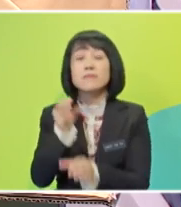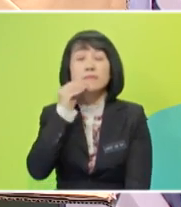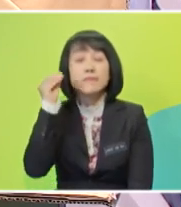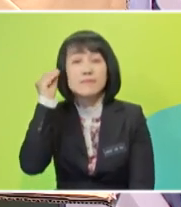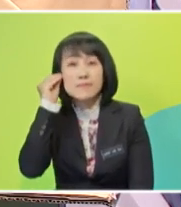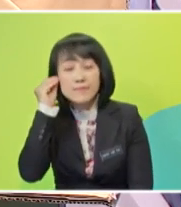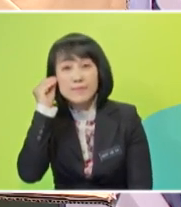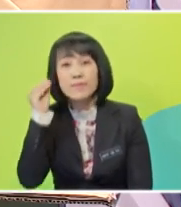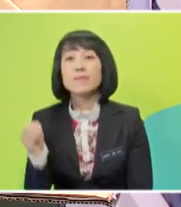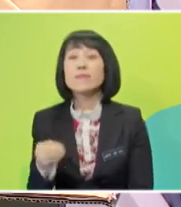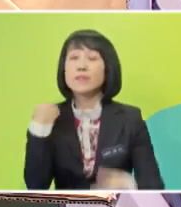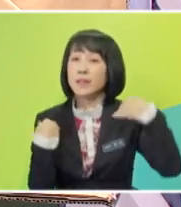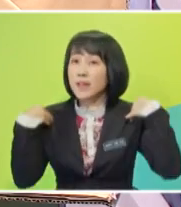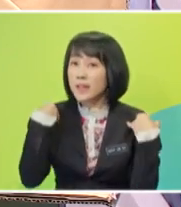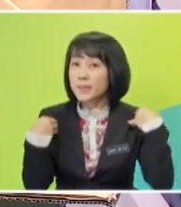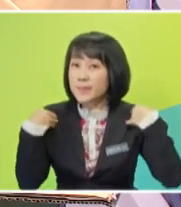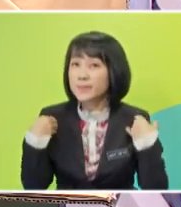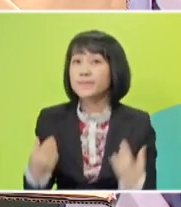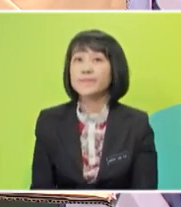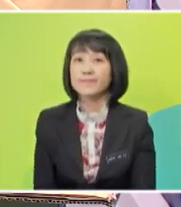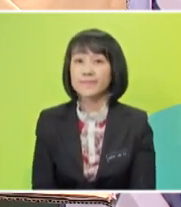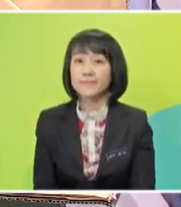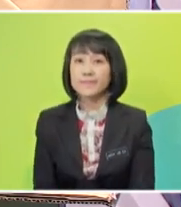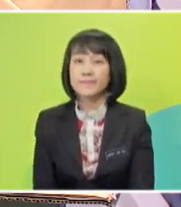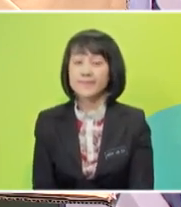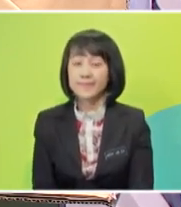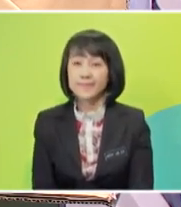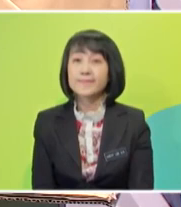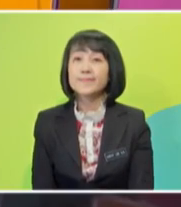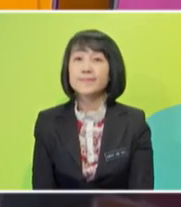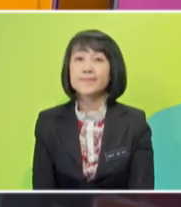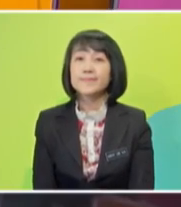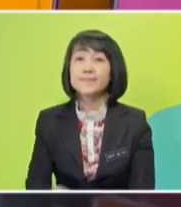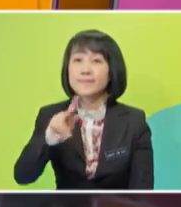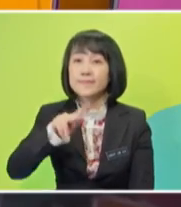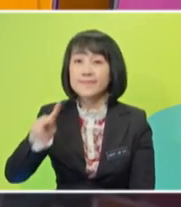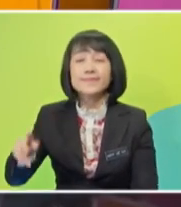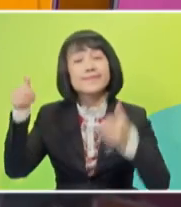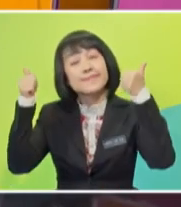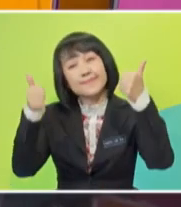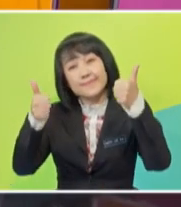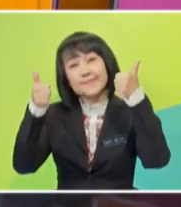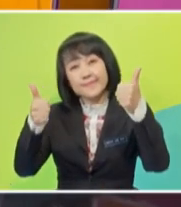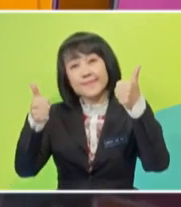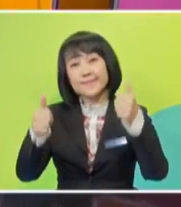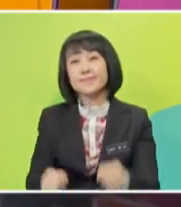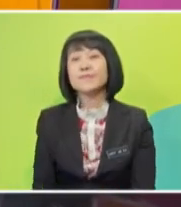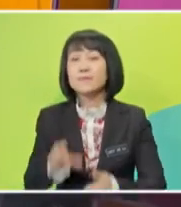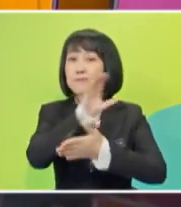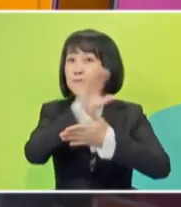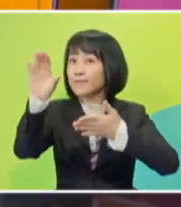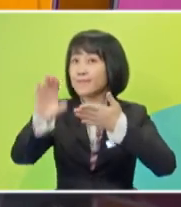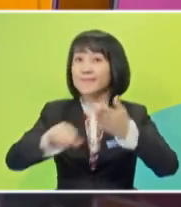of animals, all the animals. We have to take care of their homes. So pupils, all of you have done very, very well. We have